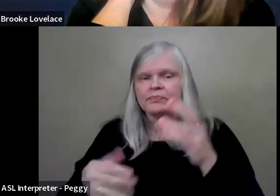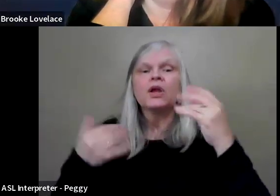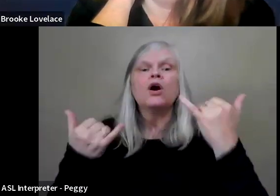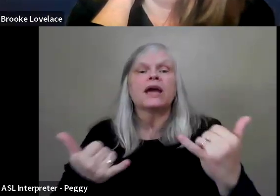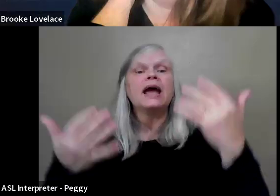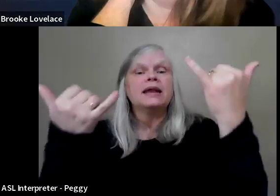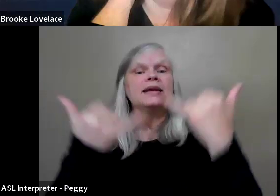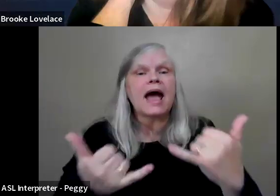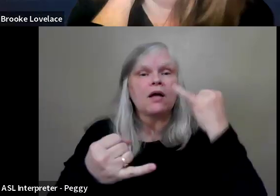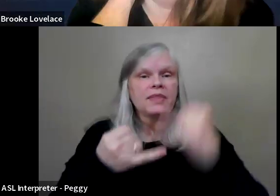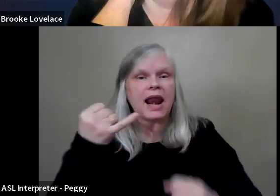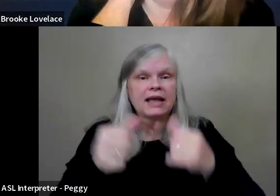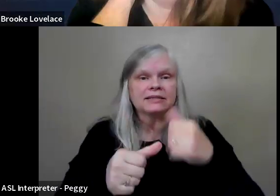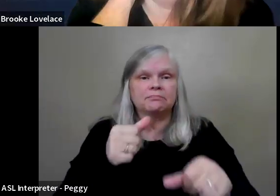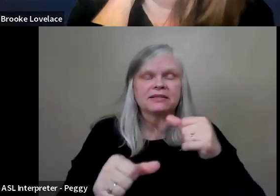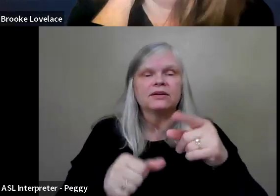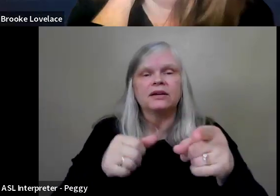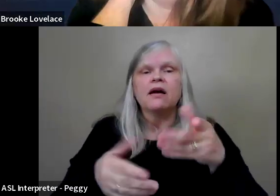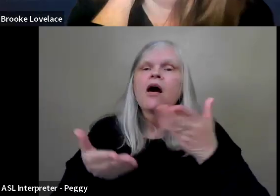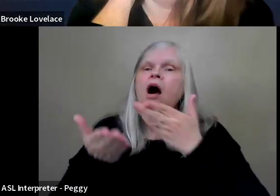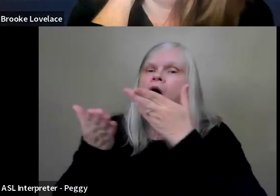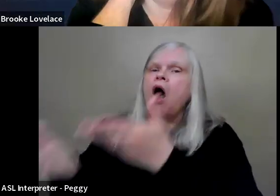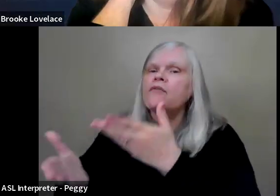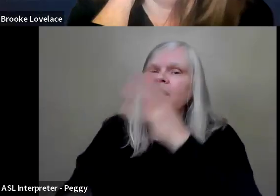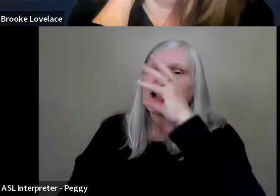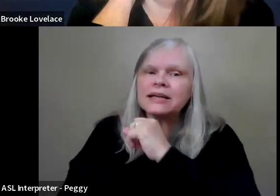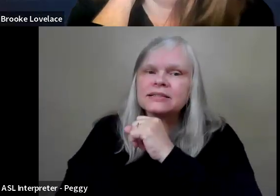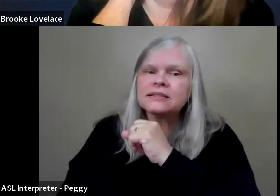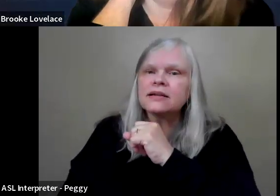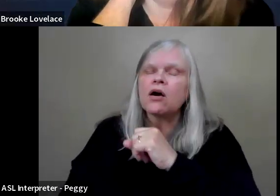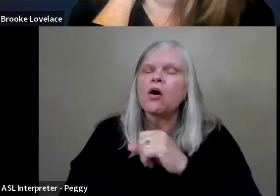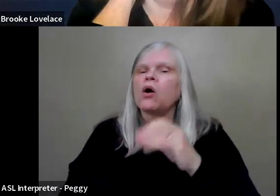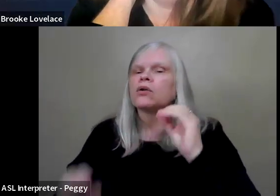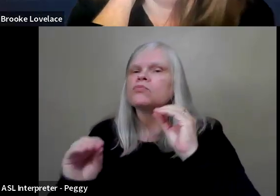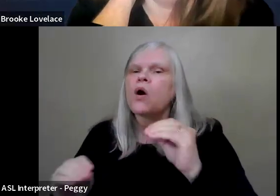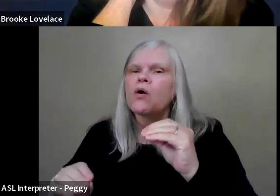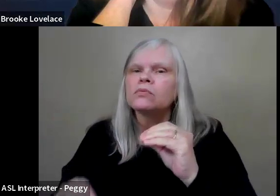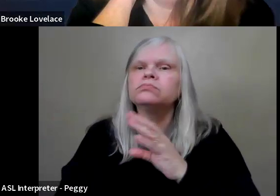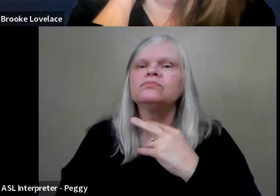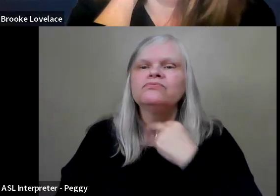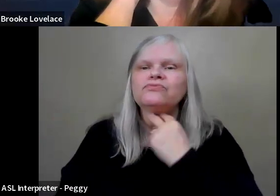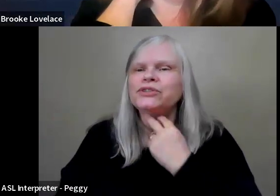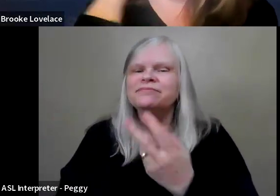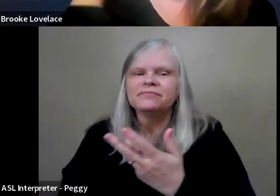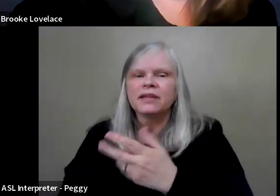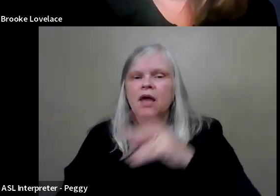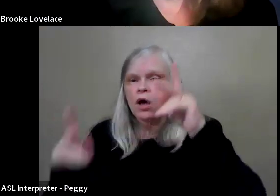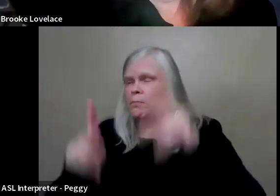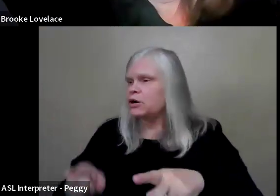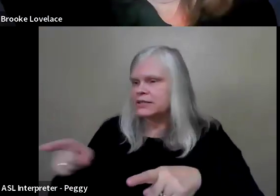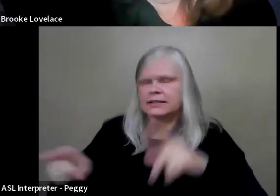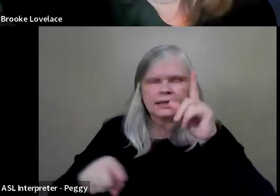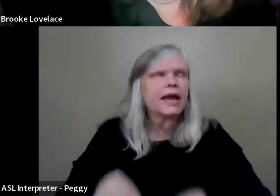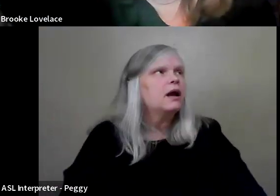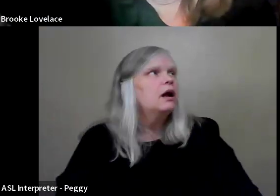puzzle piece on the screen is to offer a guess or ask for a nonverbal. So if someone with dementia can't quite come